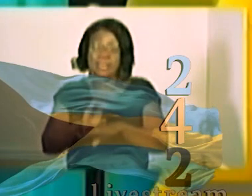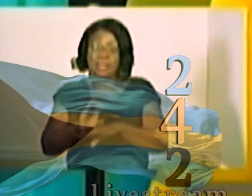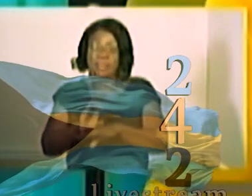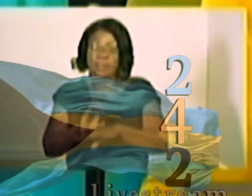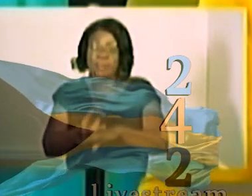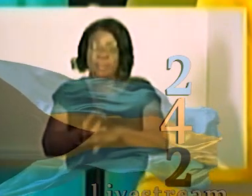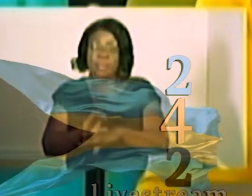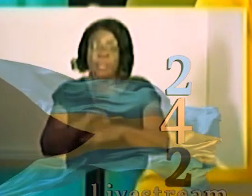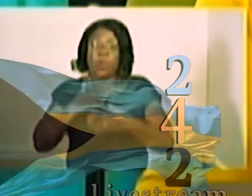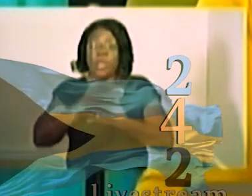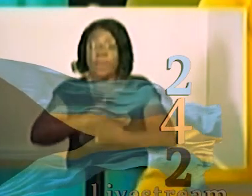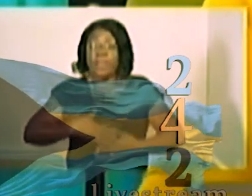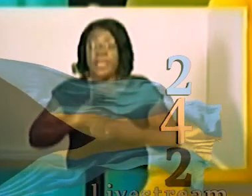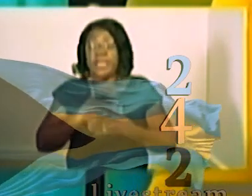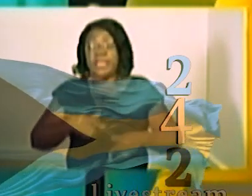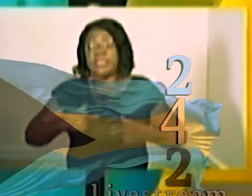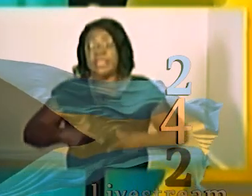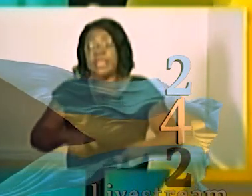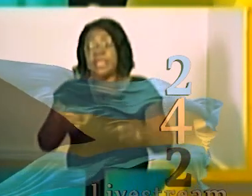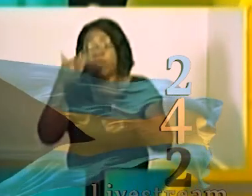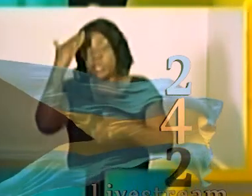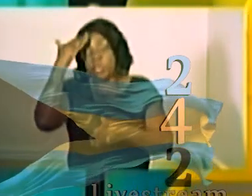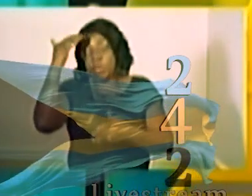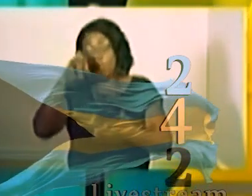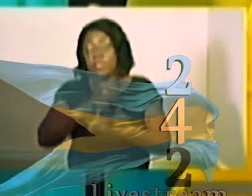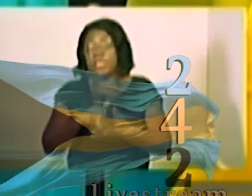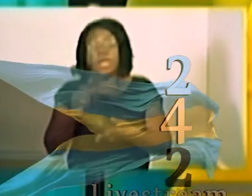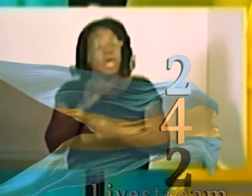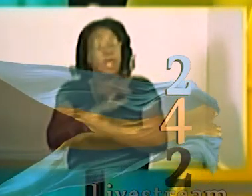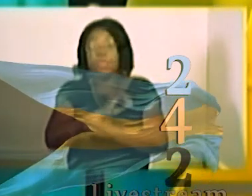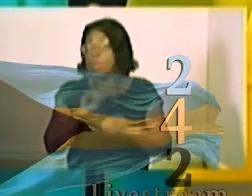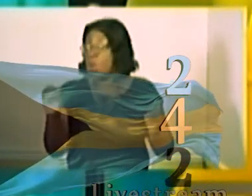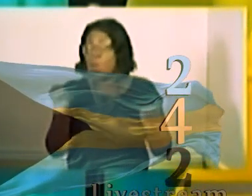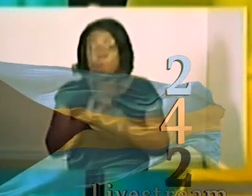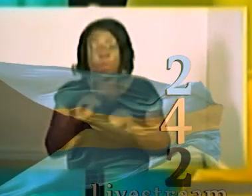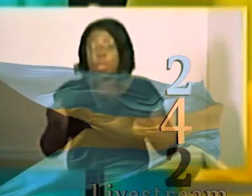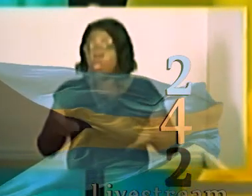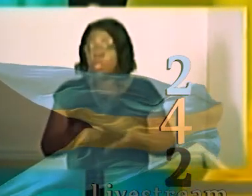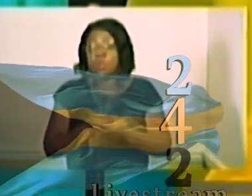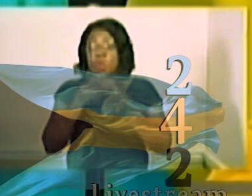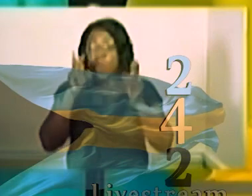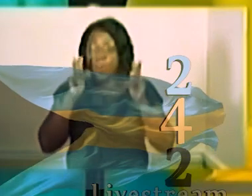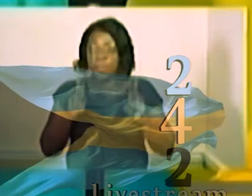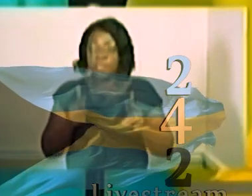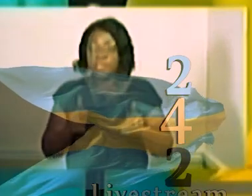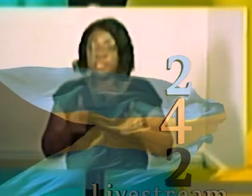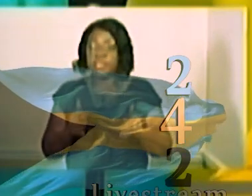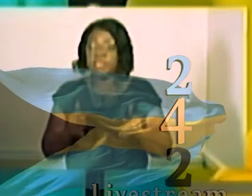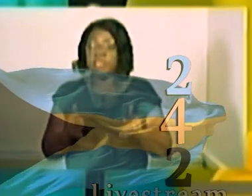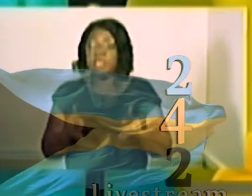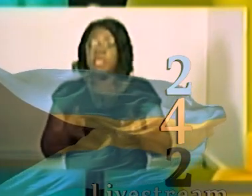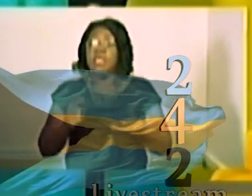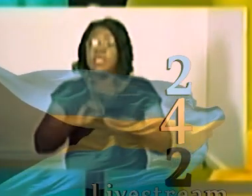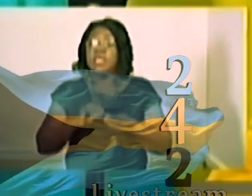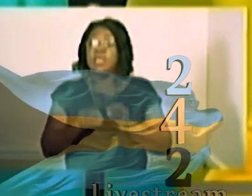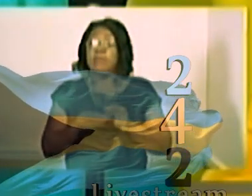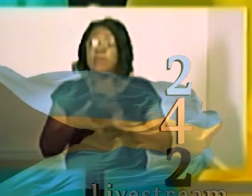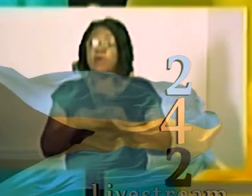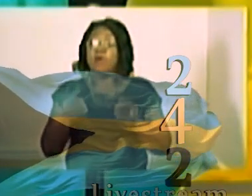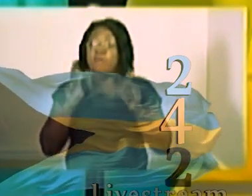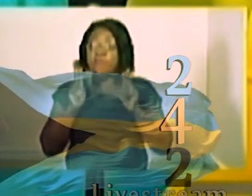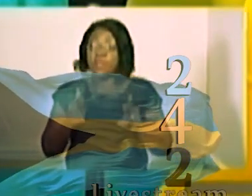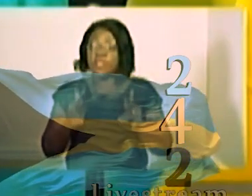Pleased to let you know that no new cases were reported today. The number of recovered cases is